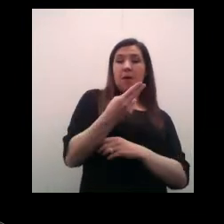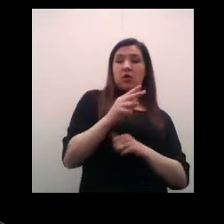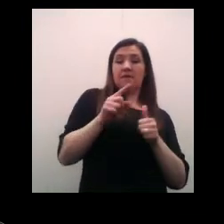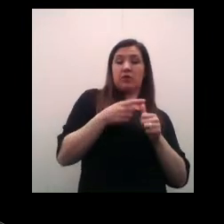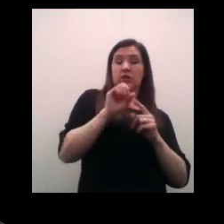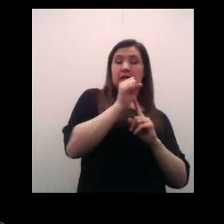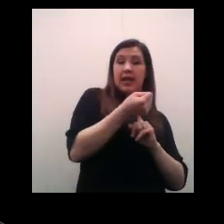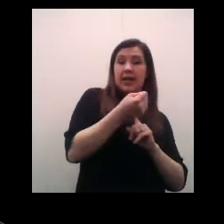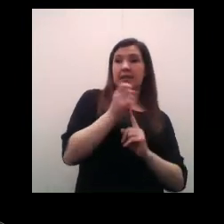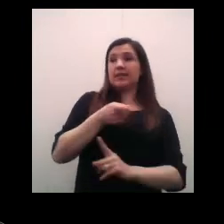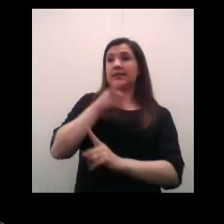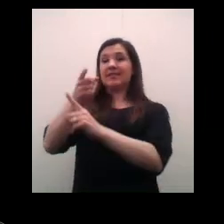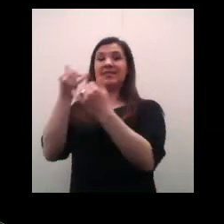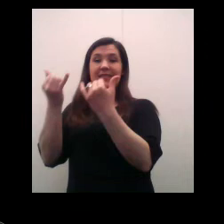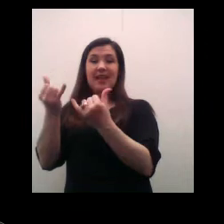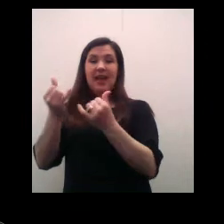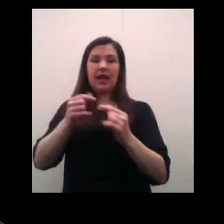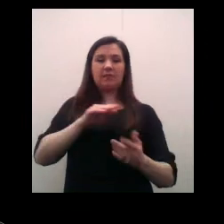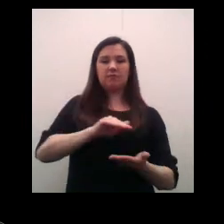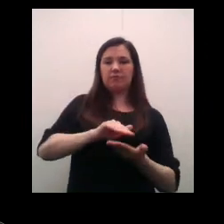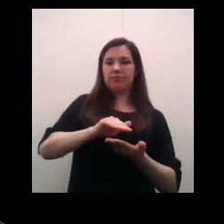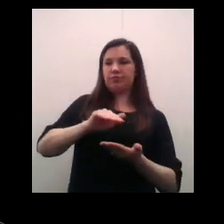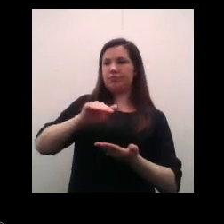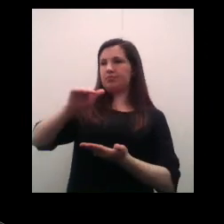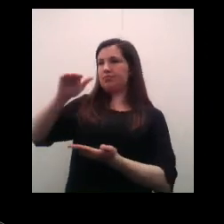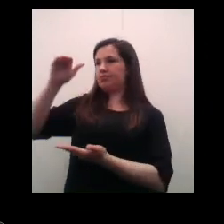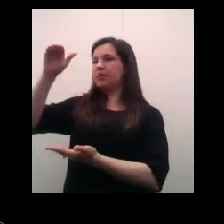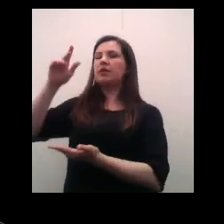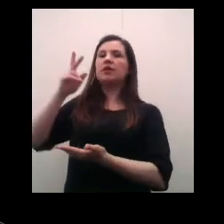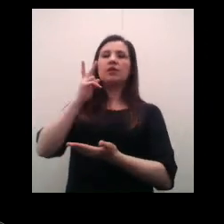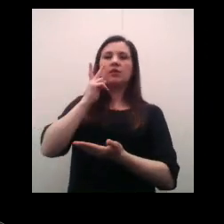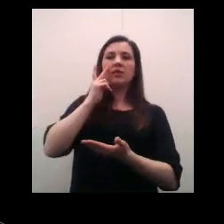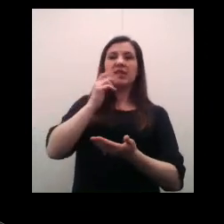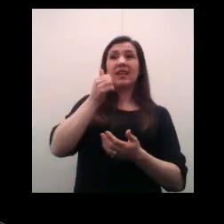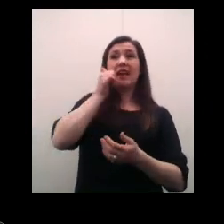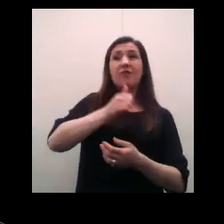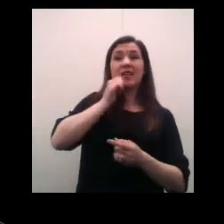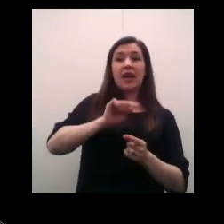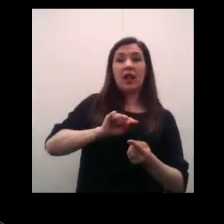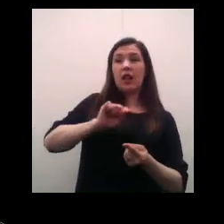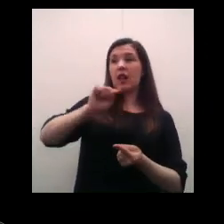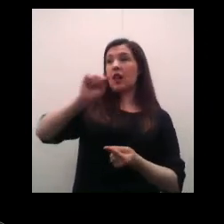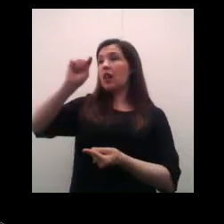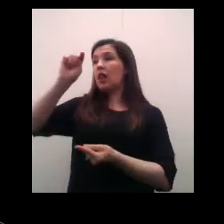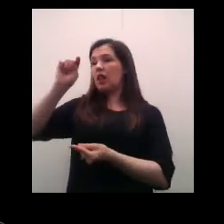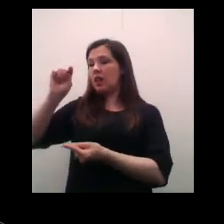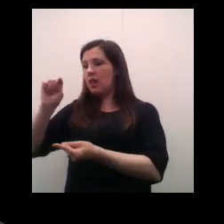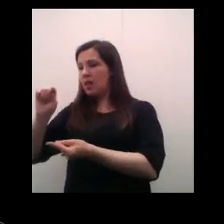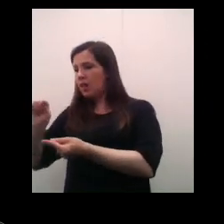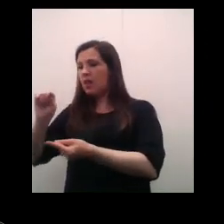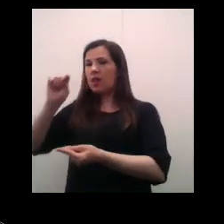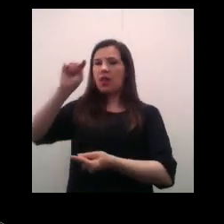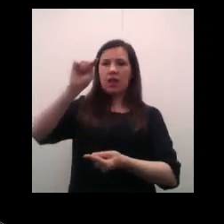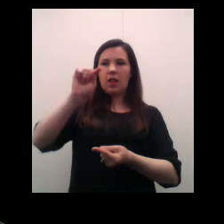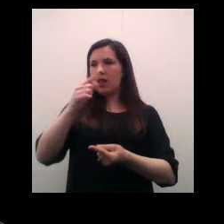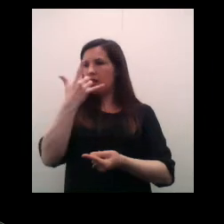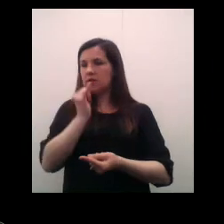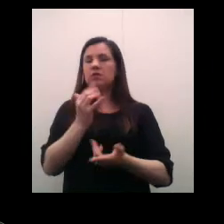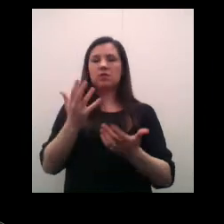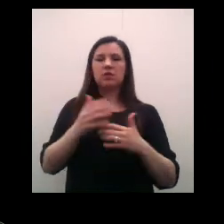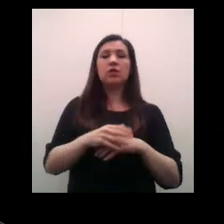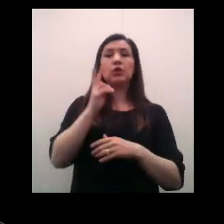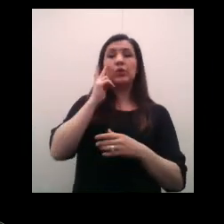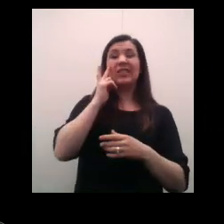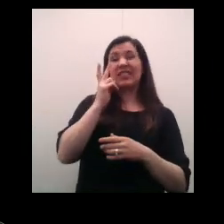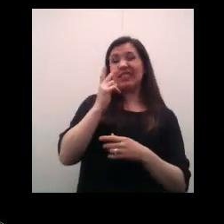today. And it gives you an idea also of the amount of growth per day. So are we trending upward? Are we trending downward? You see there was pretty good